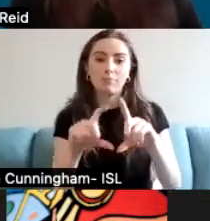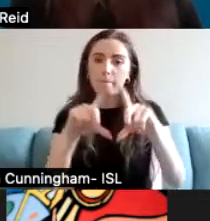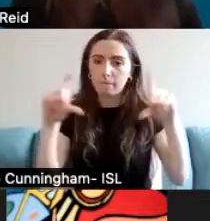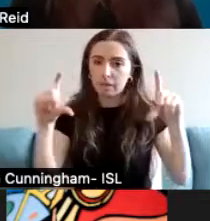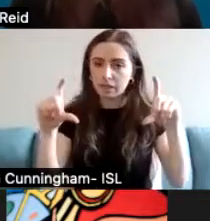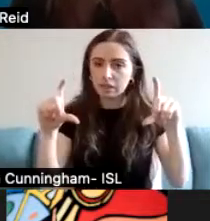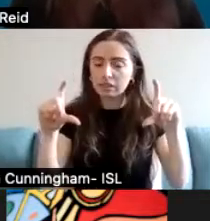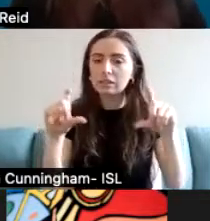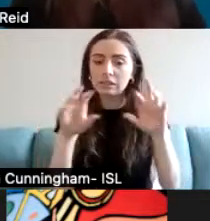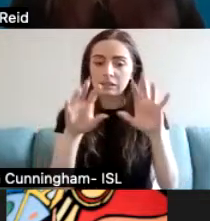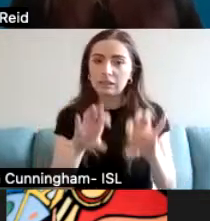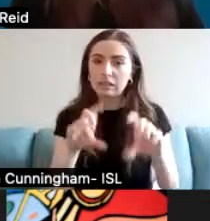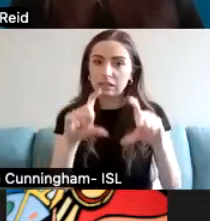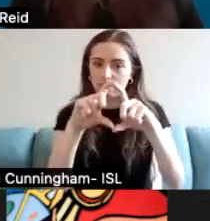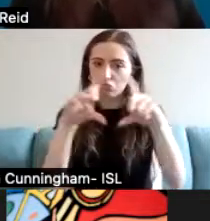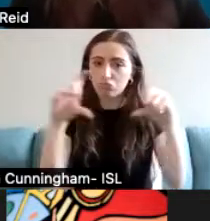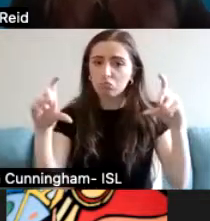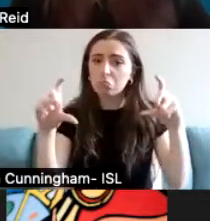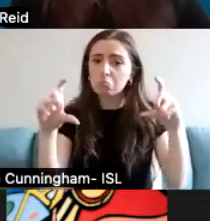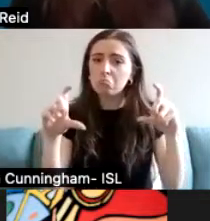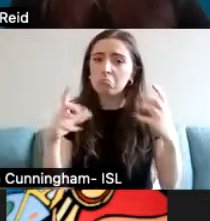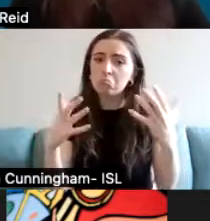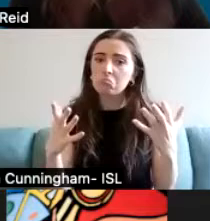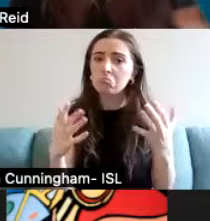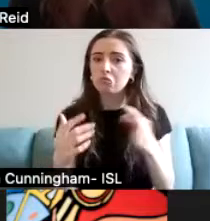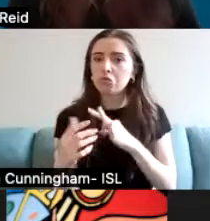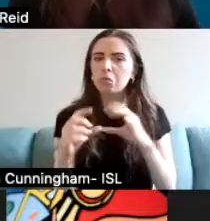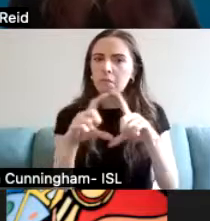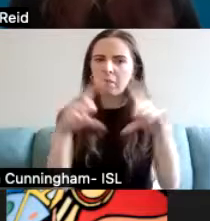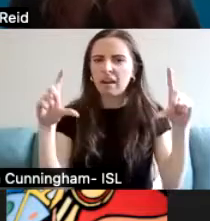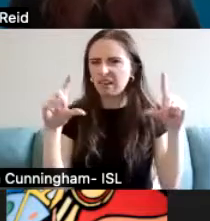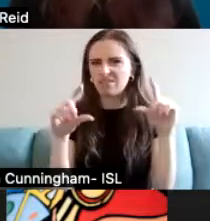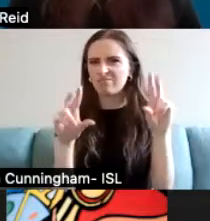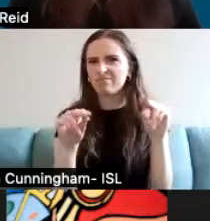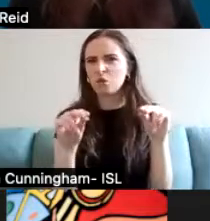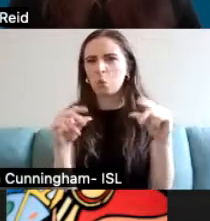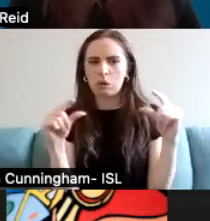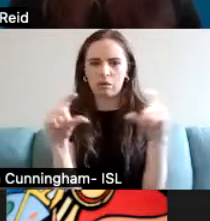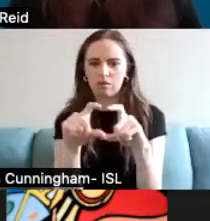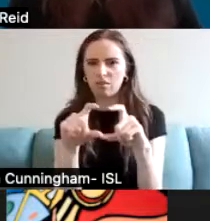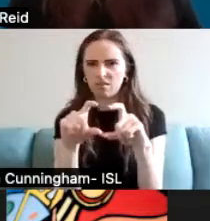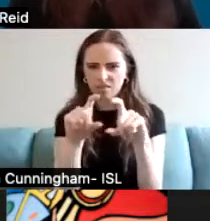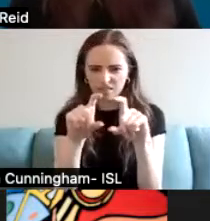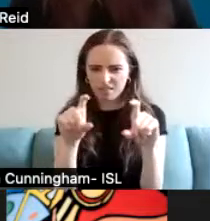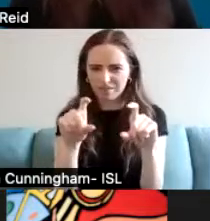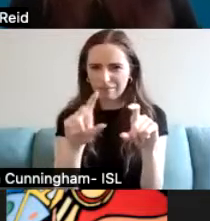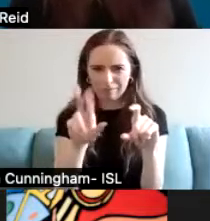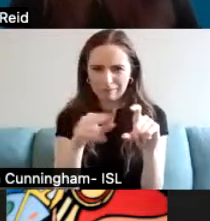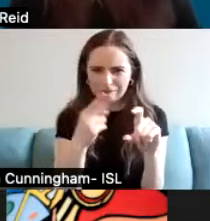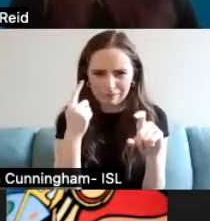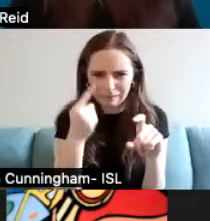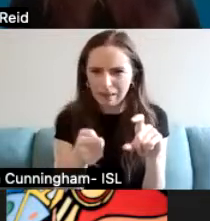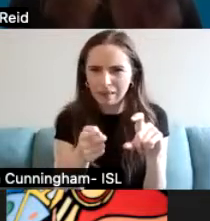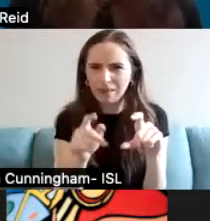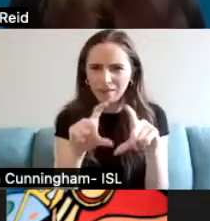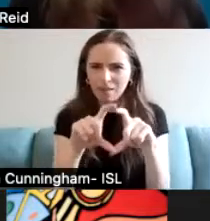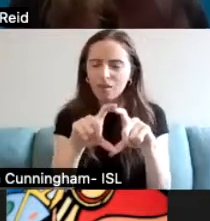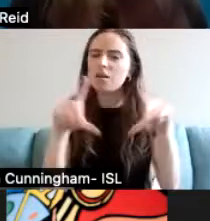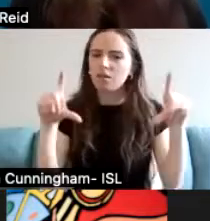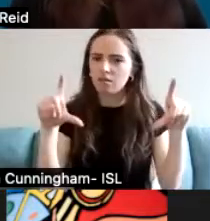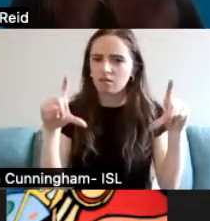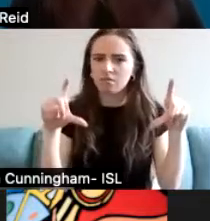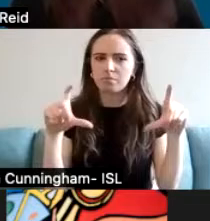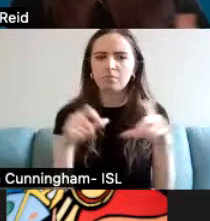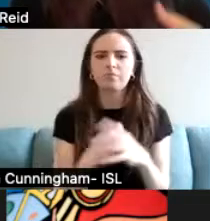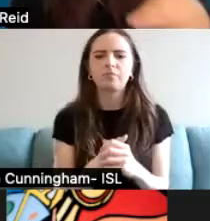your point size fairly generous so that it's easy for everyone to see. None of us want to be there